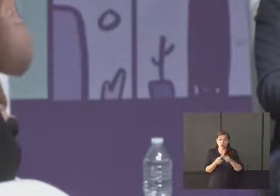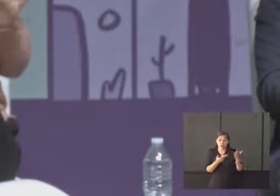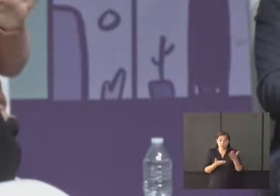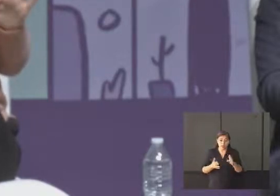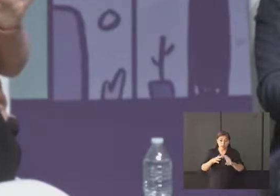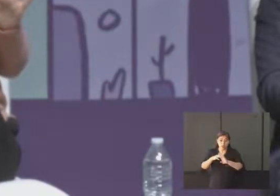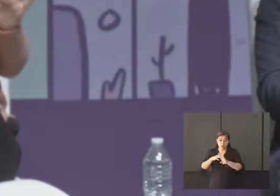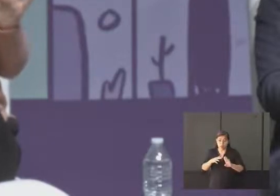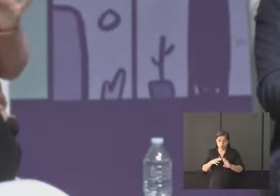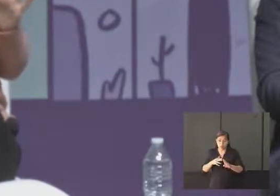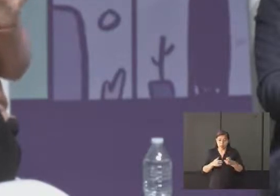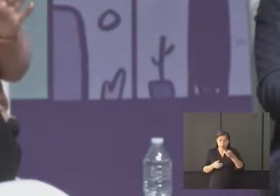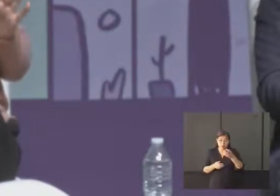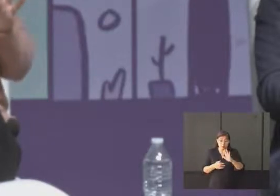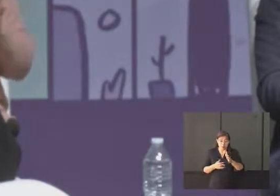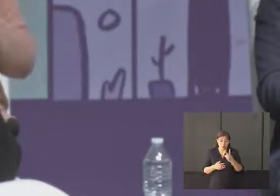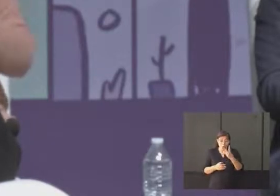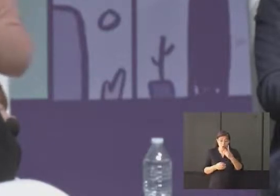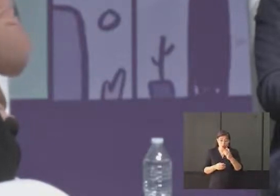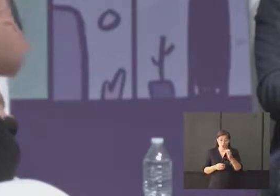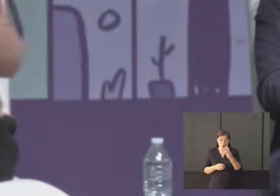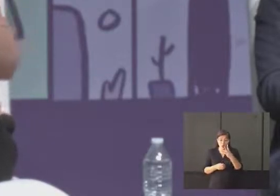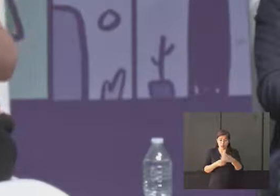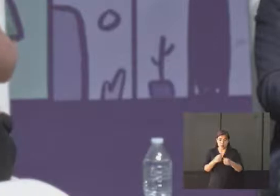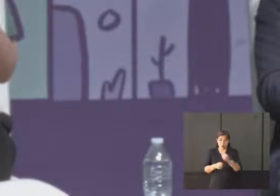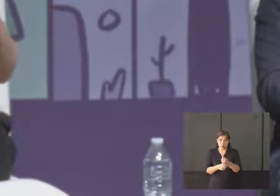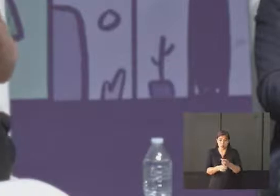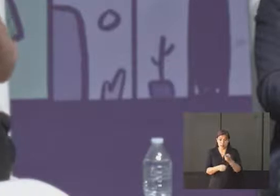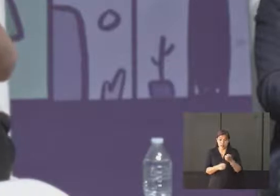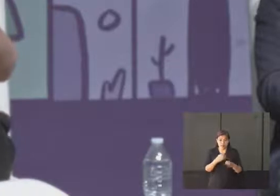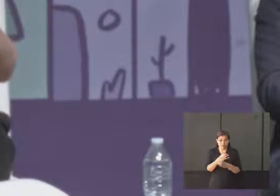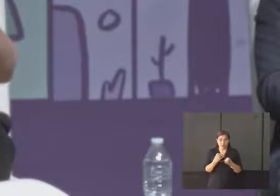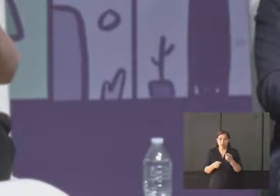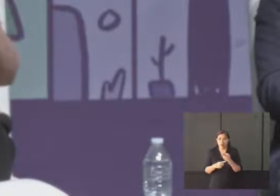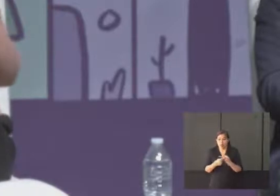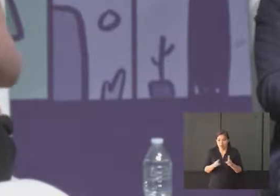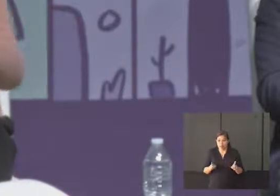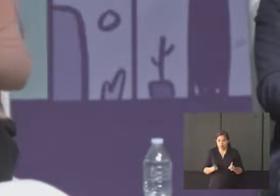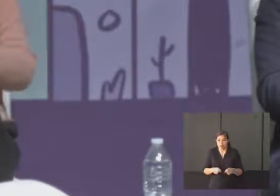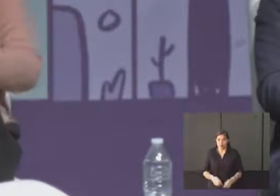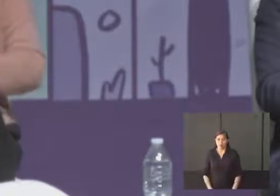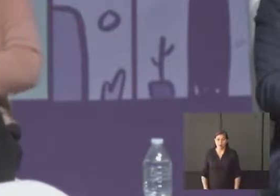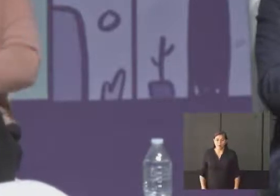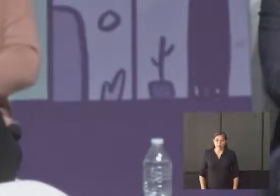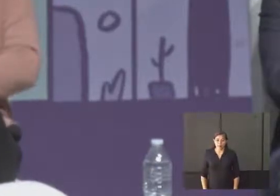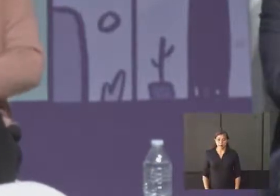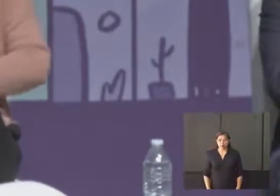country, but from now to the next 2 or 3 years, situation will change a lot.